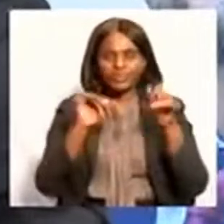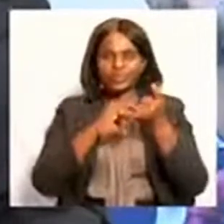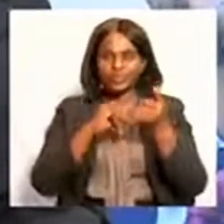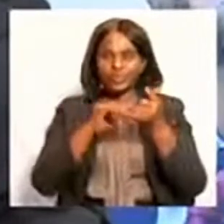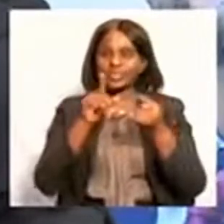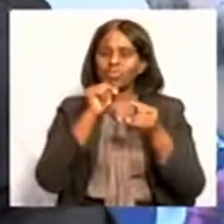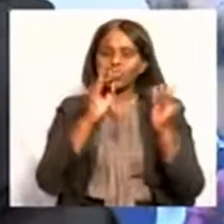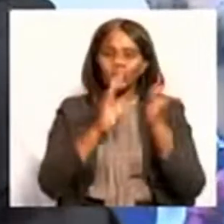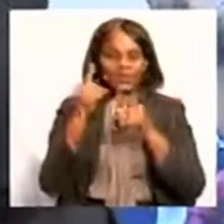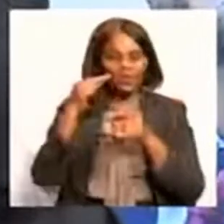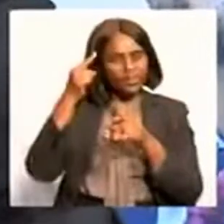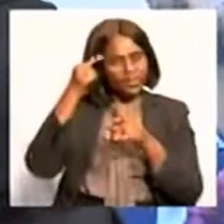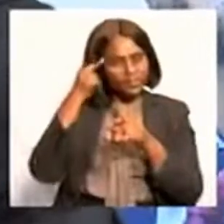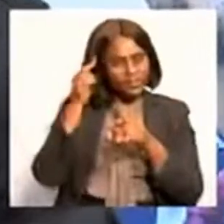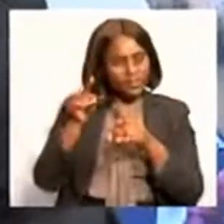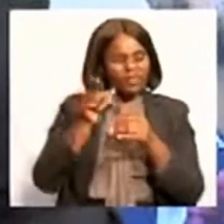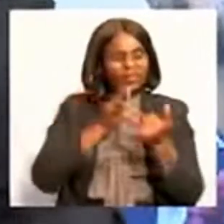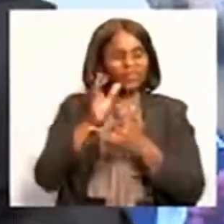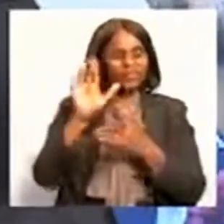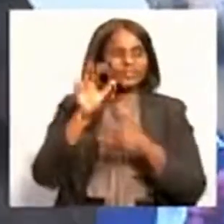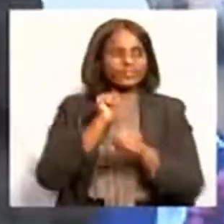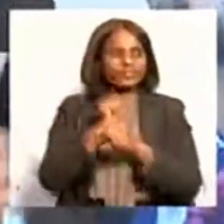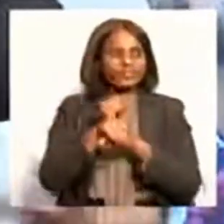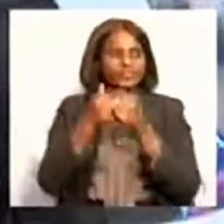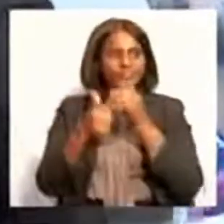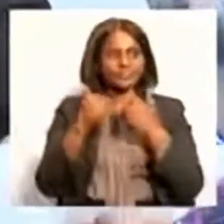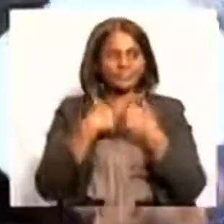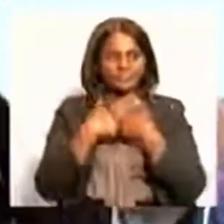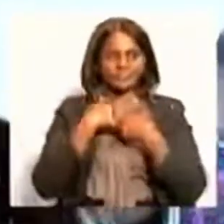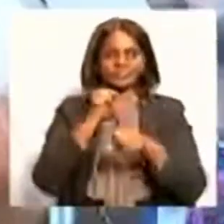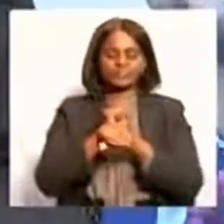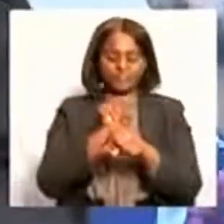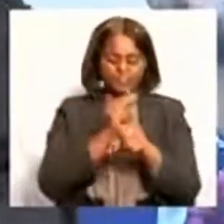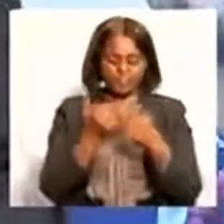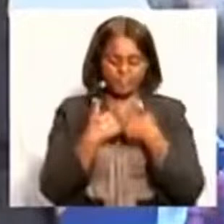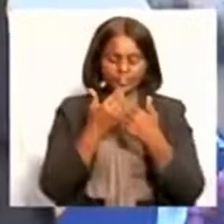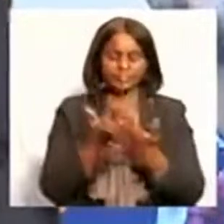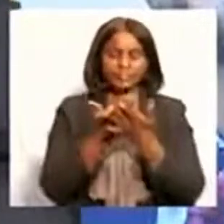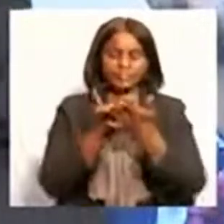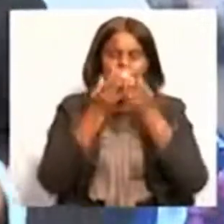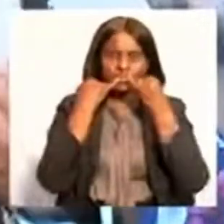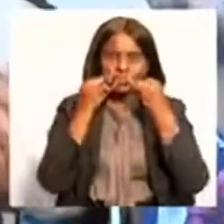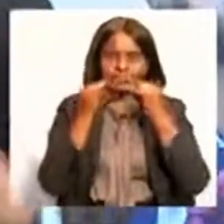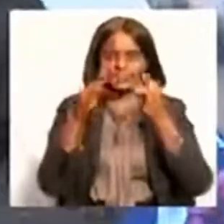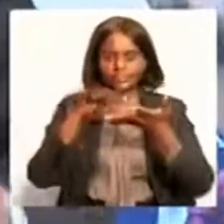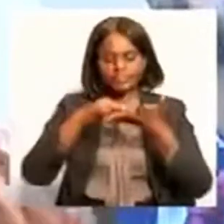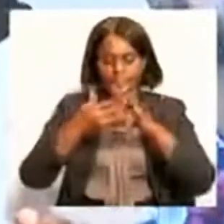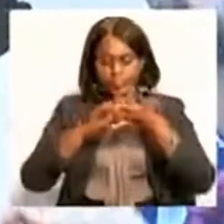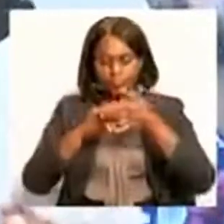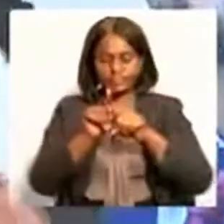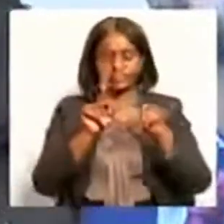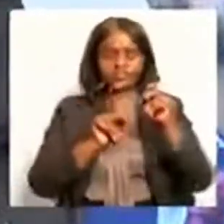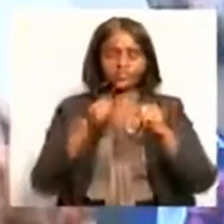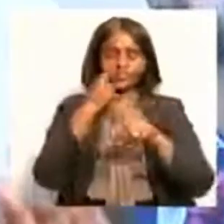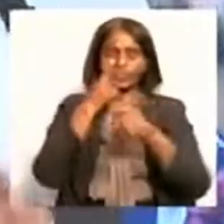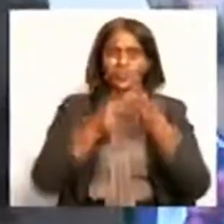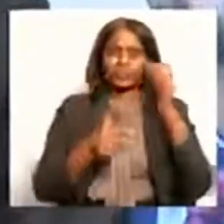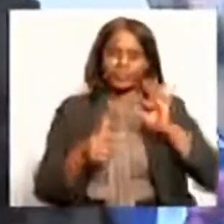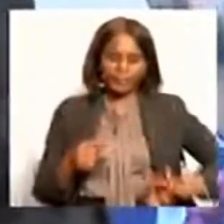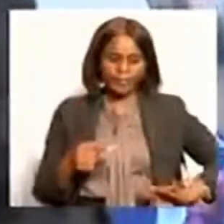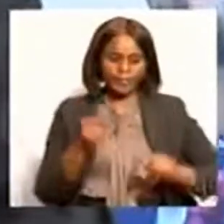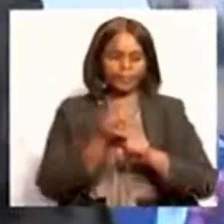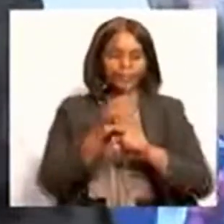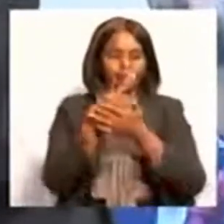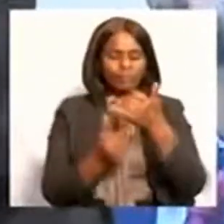government. So through the work that we've done, we've now recommended that the database be integrated and those people who are benefiting from both